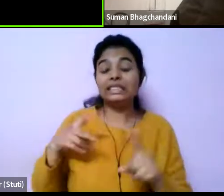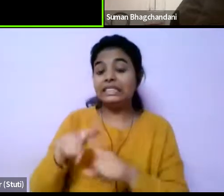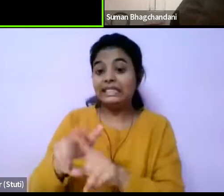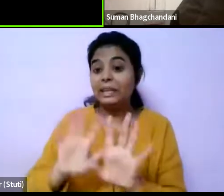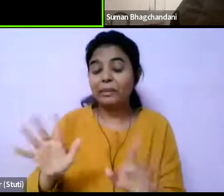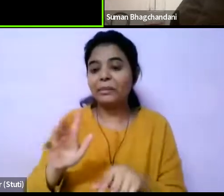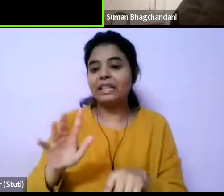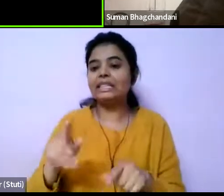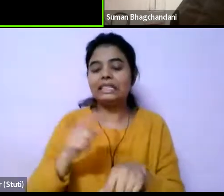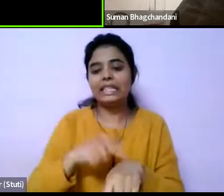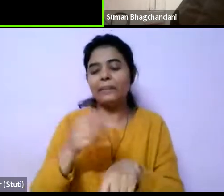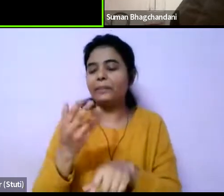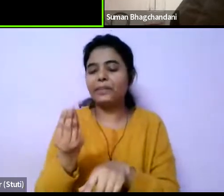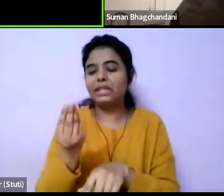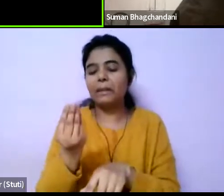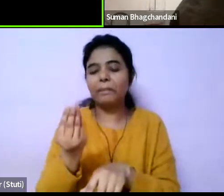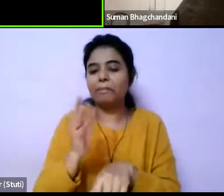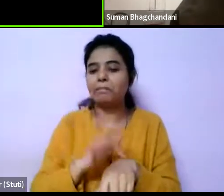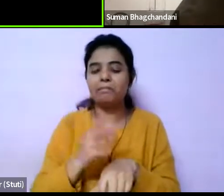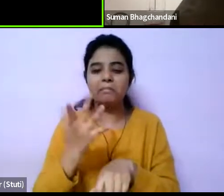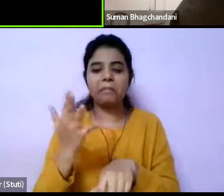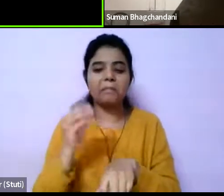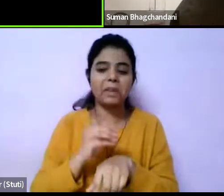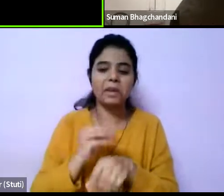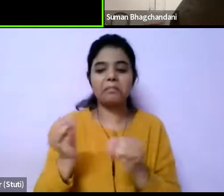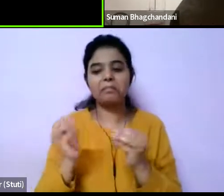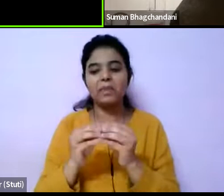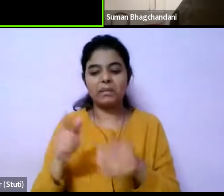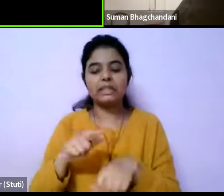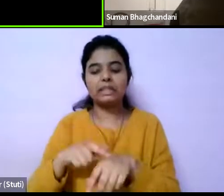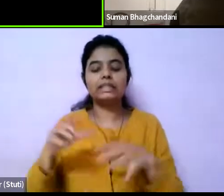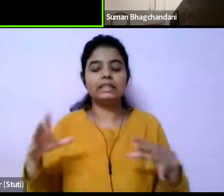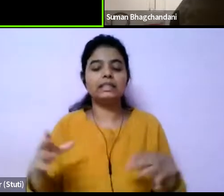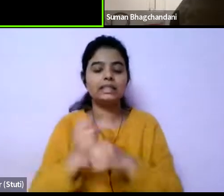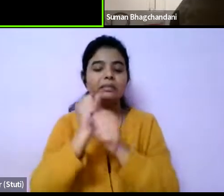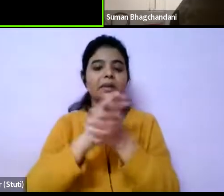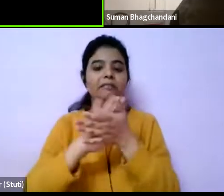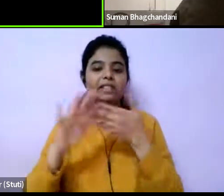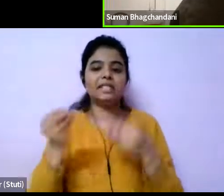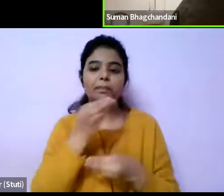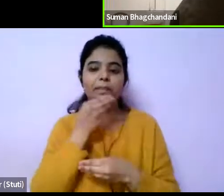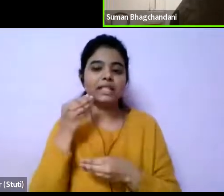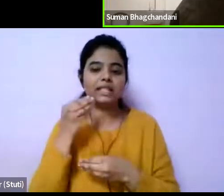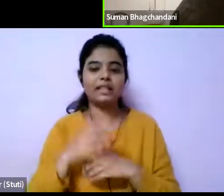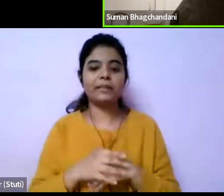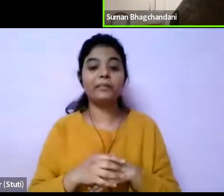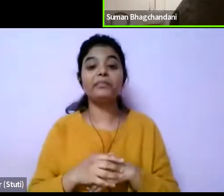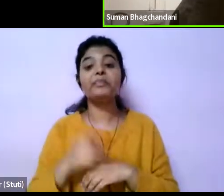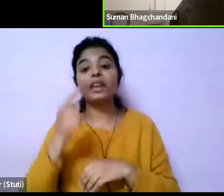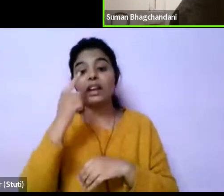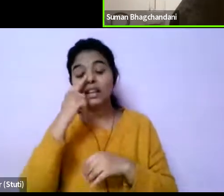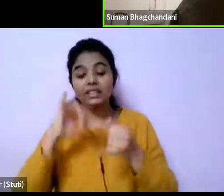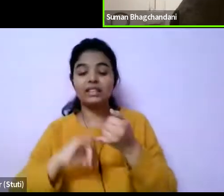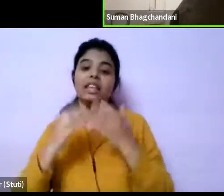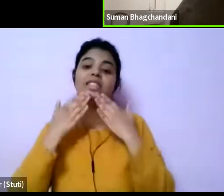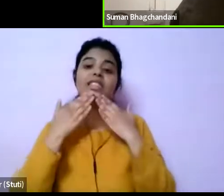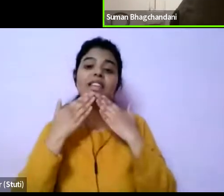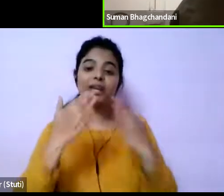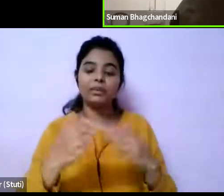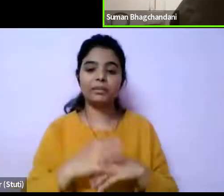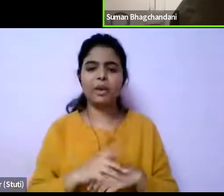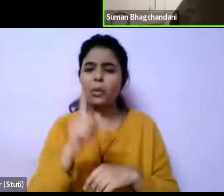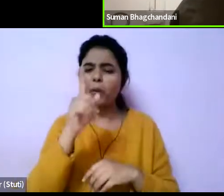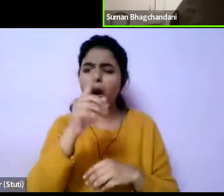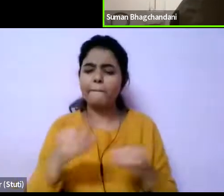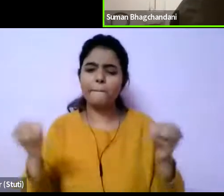overshot time quite a bit. So could you please wind up? Sure, sure. Thank you so much. So there was actually one